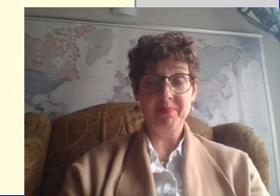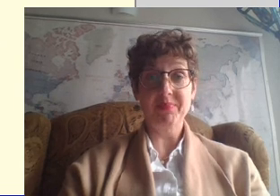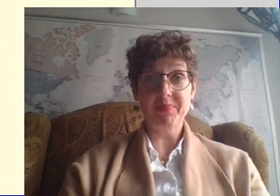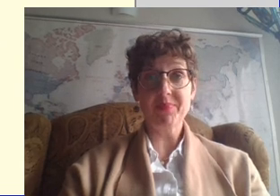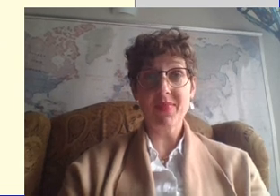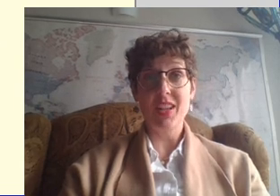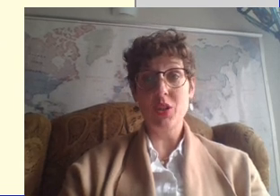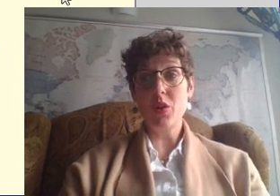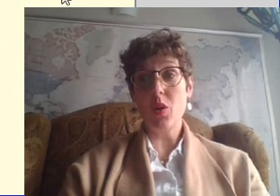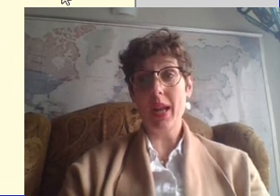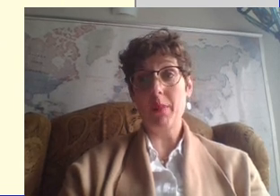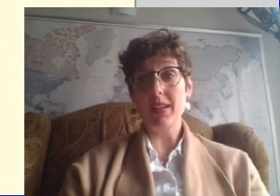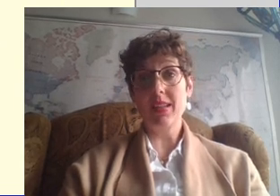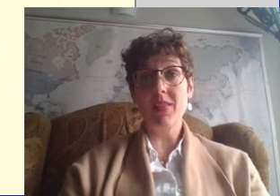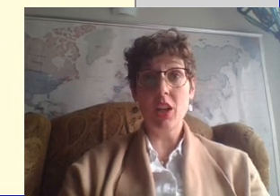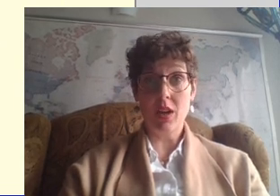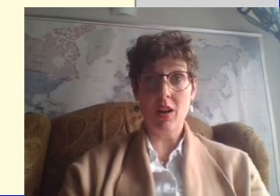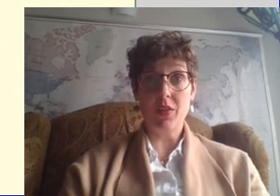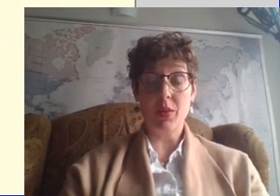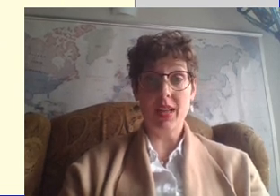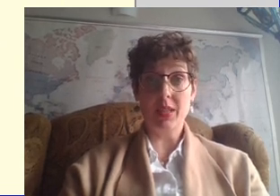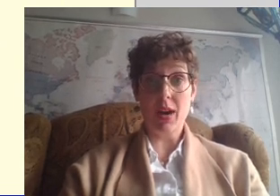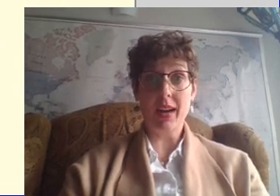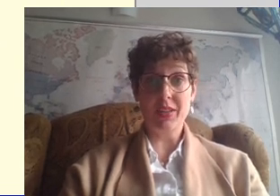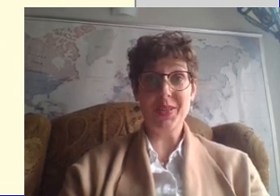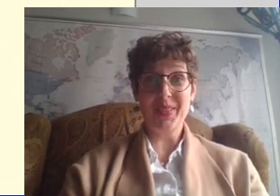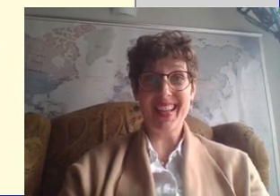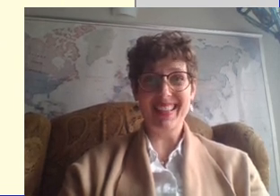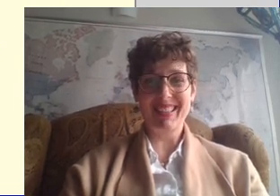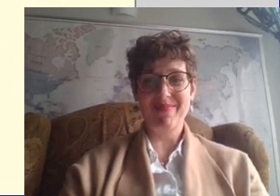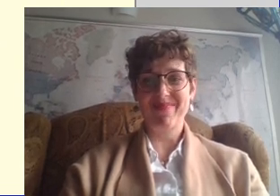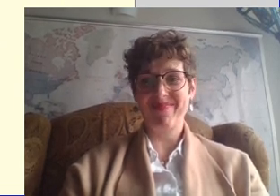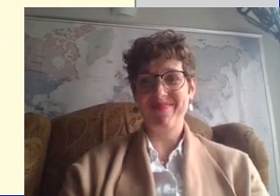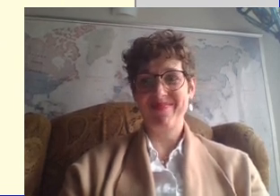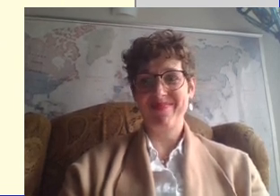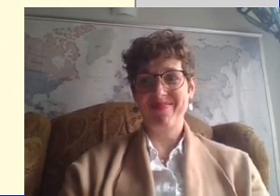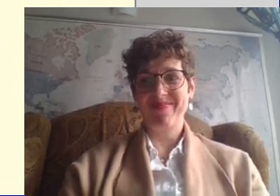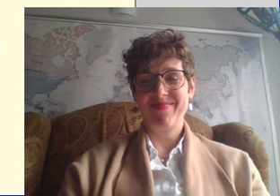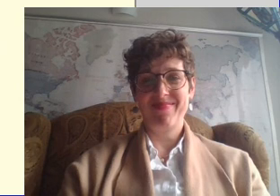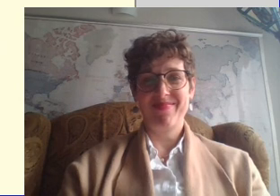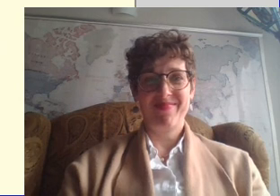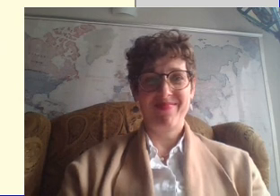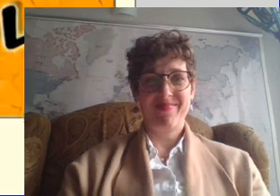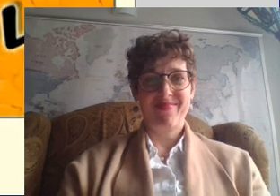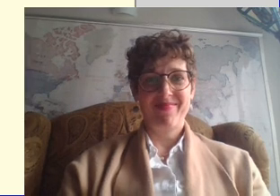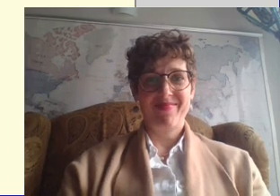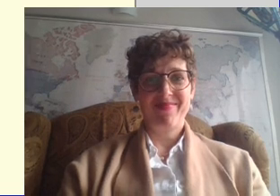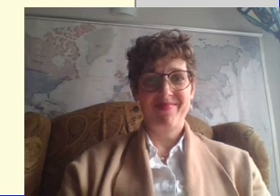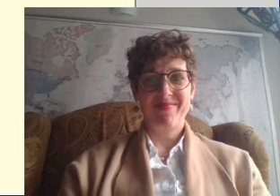haircut? So you can go ahead and pause the video here if you would like to practice those things.